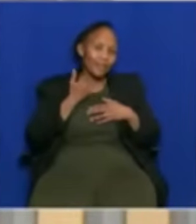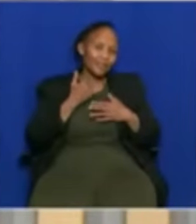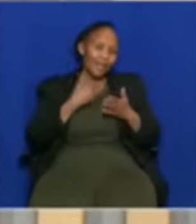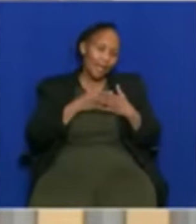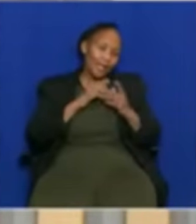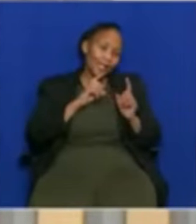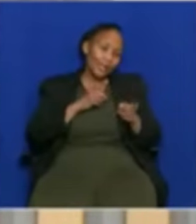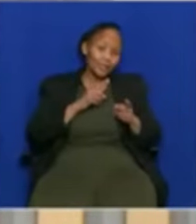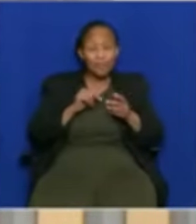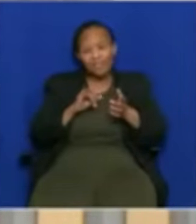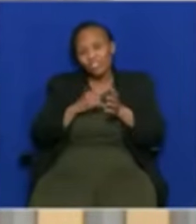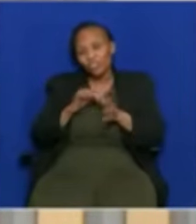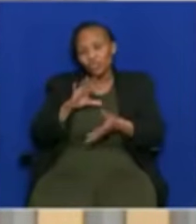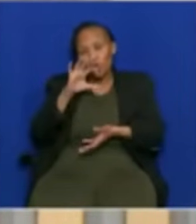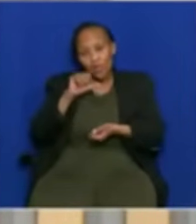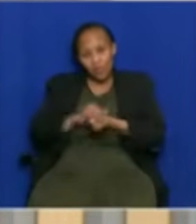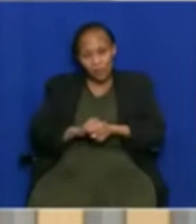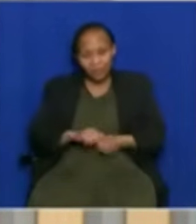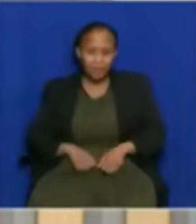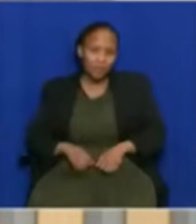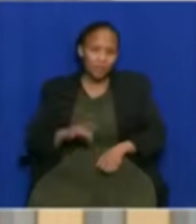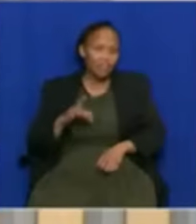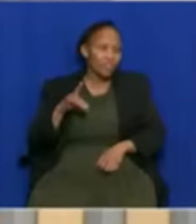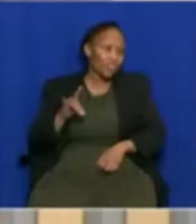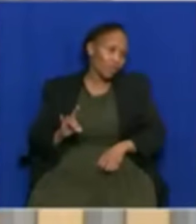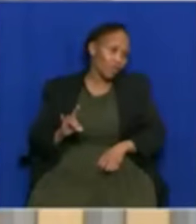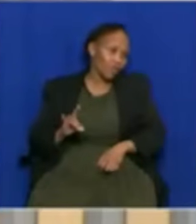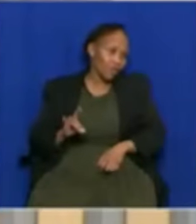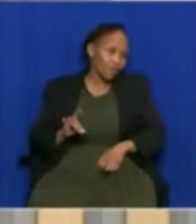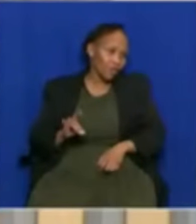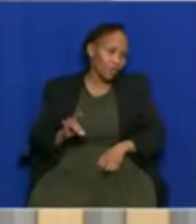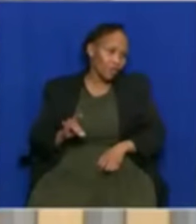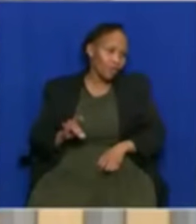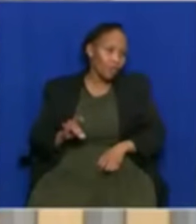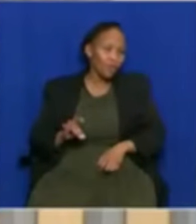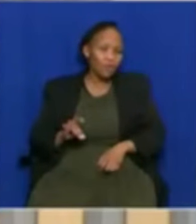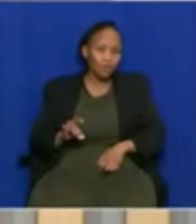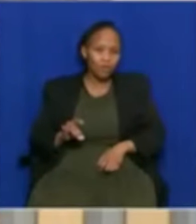is the way I am coming across, because